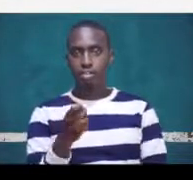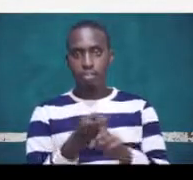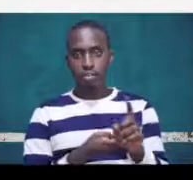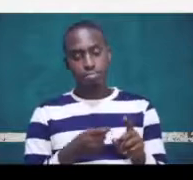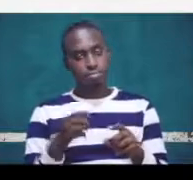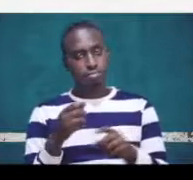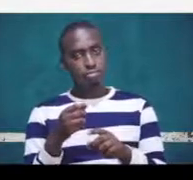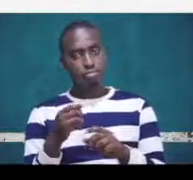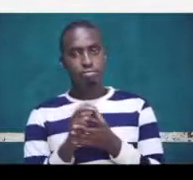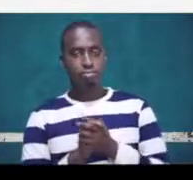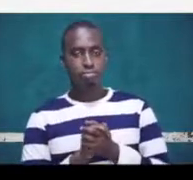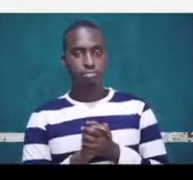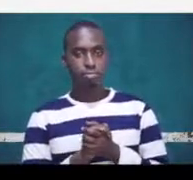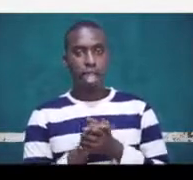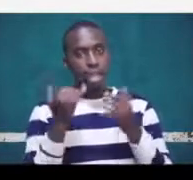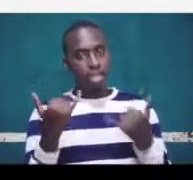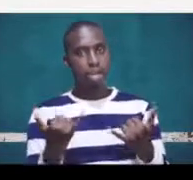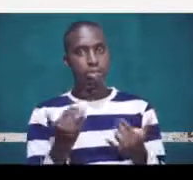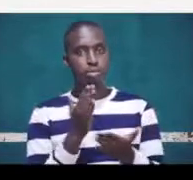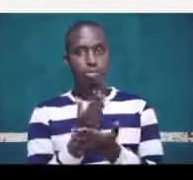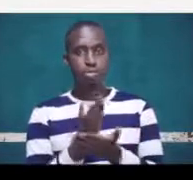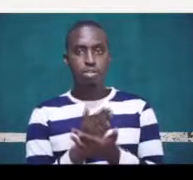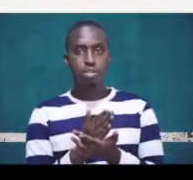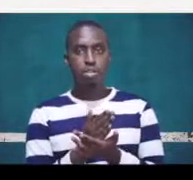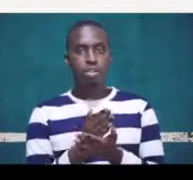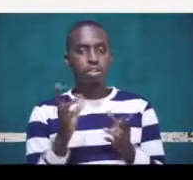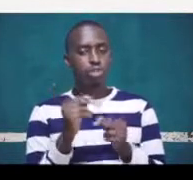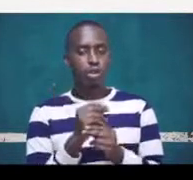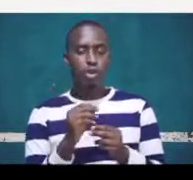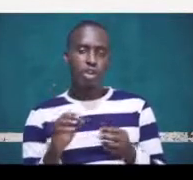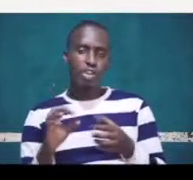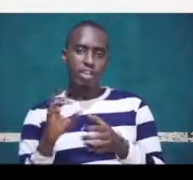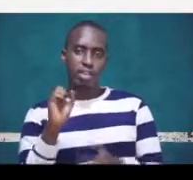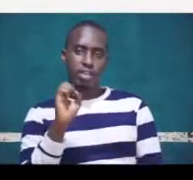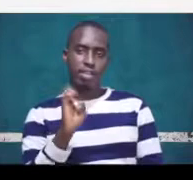term. Now, it is that small section